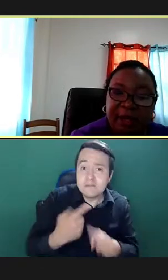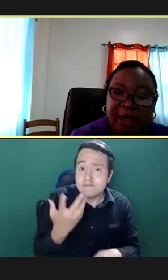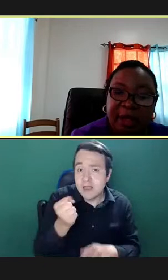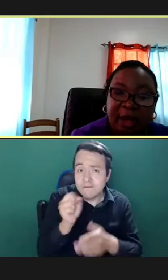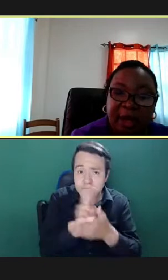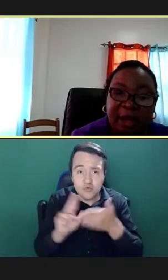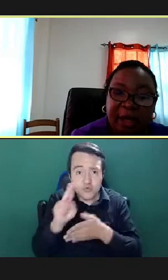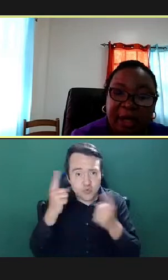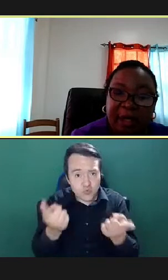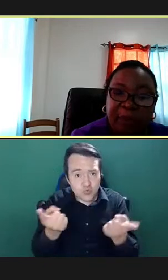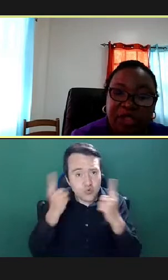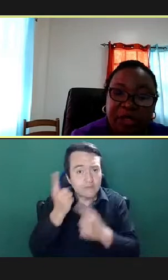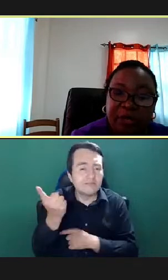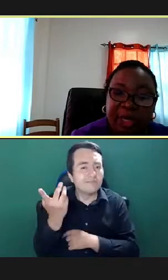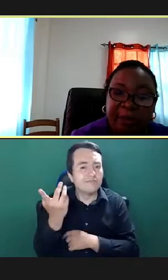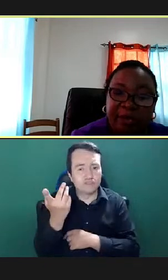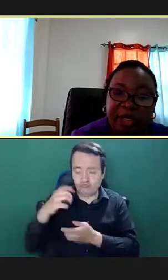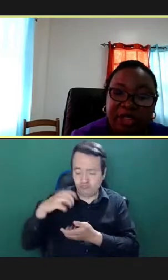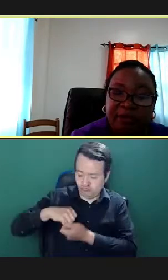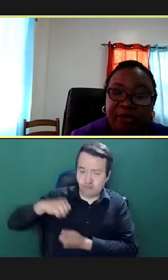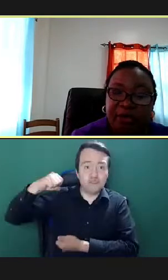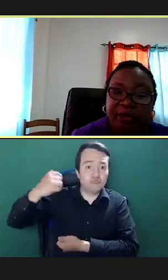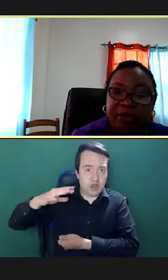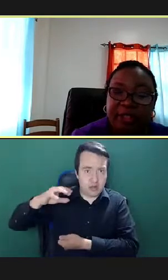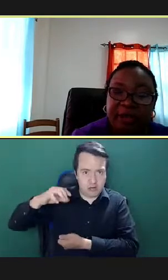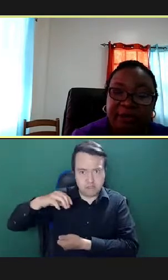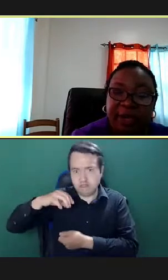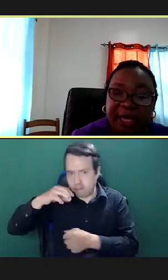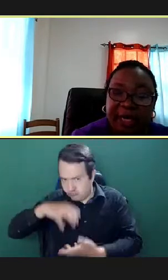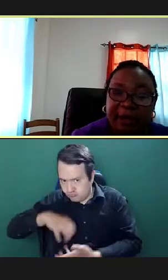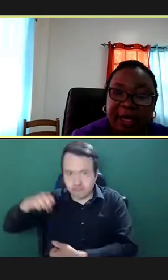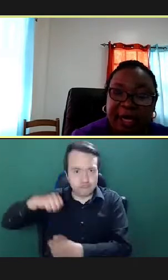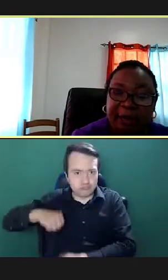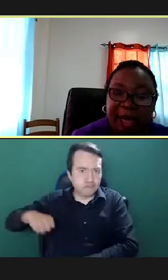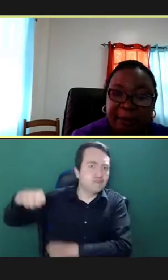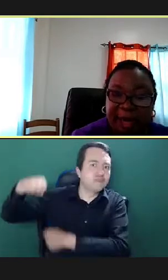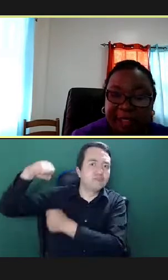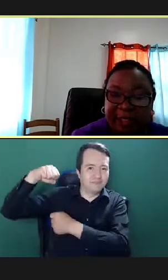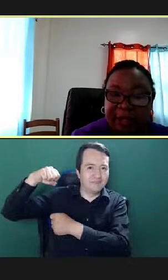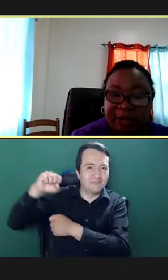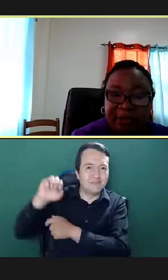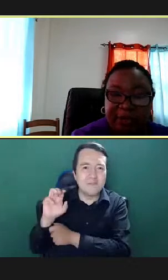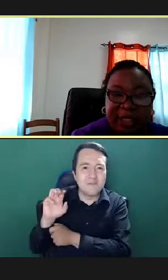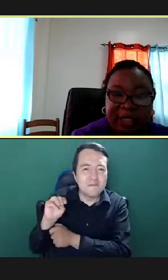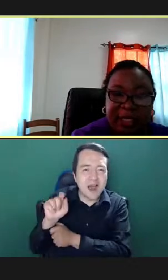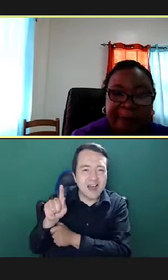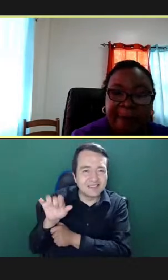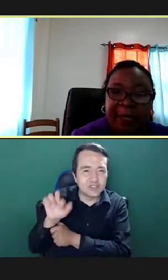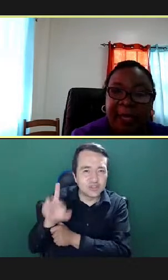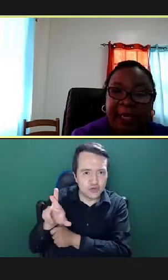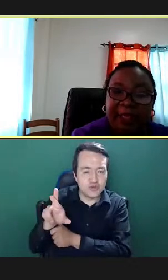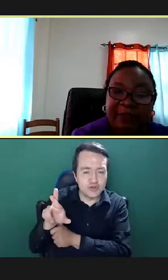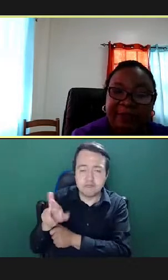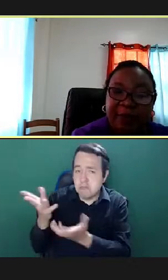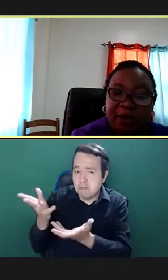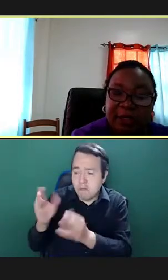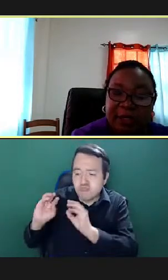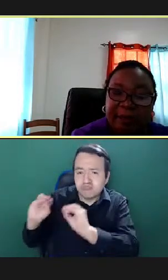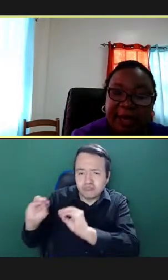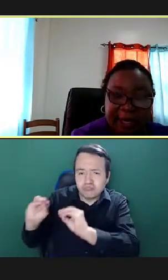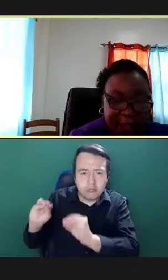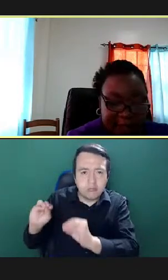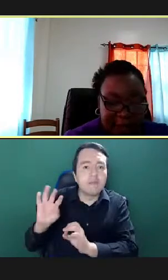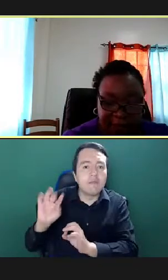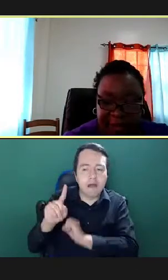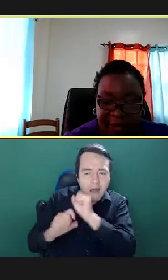psychiatrists, which is a collaboration of the University of Guyana and McMaster University. And it is